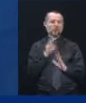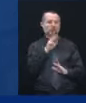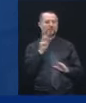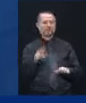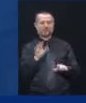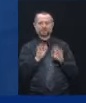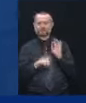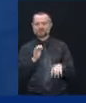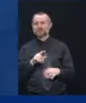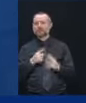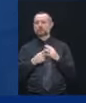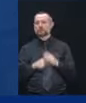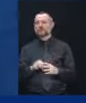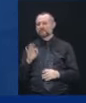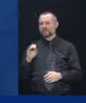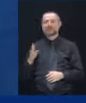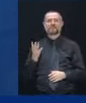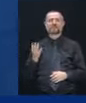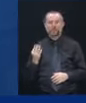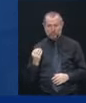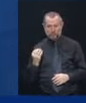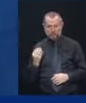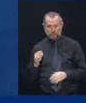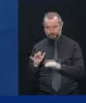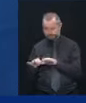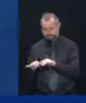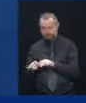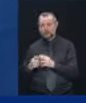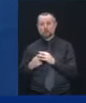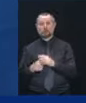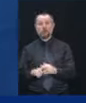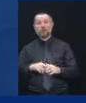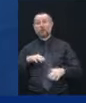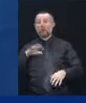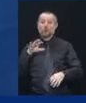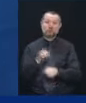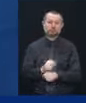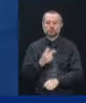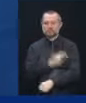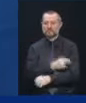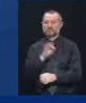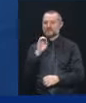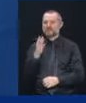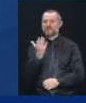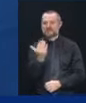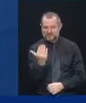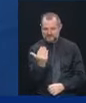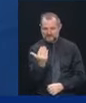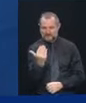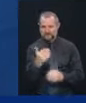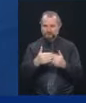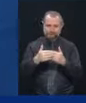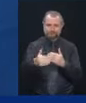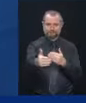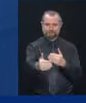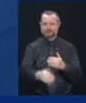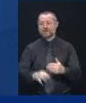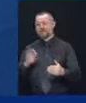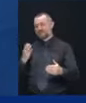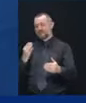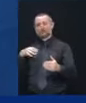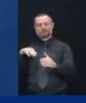15th. On the local health department sites, the appointments can start on the